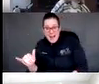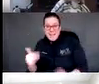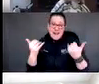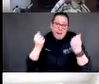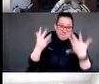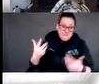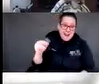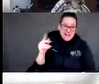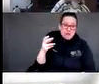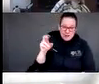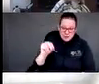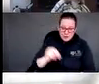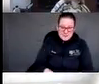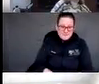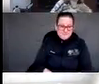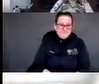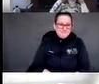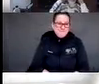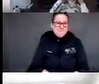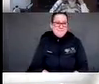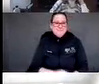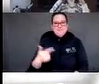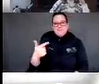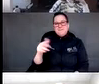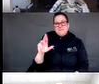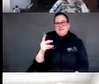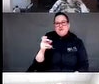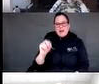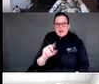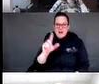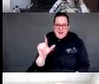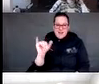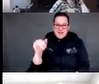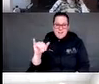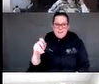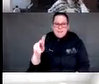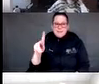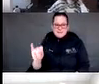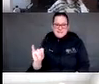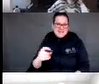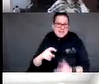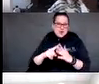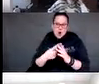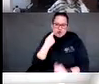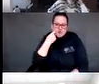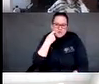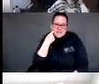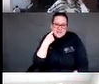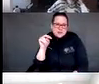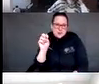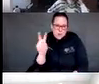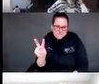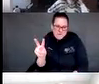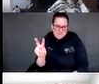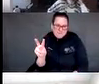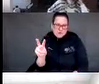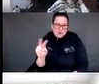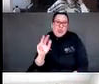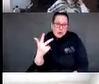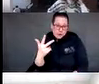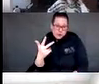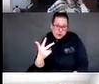here with us covering for liaison position. She started very recently in November, on November